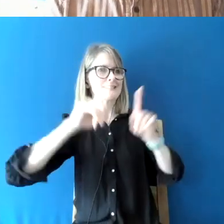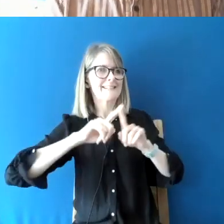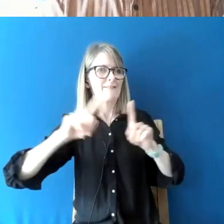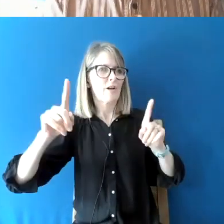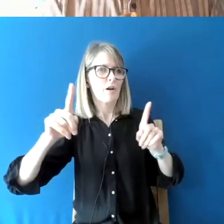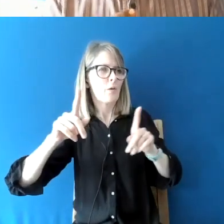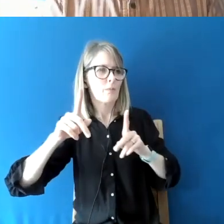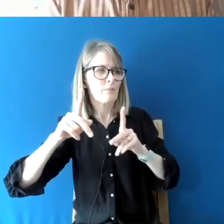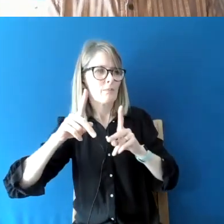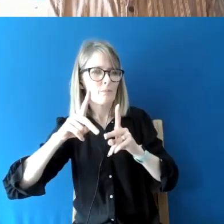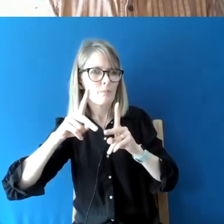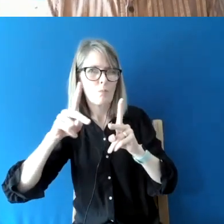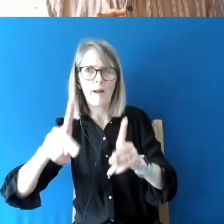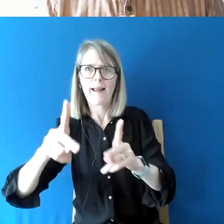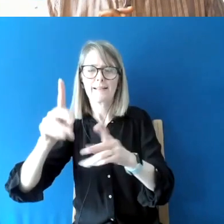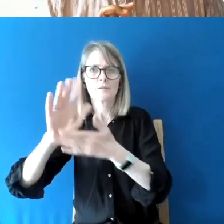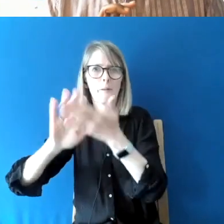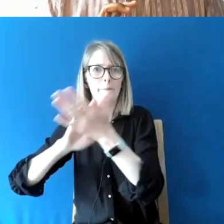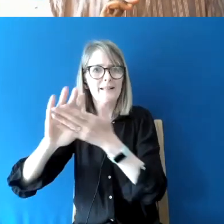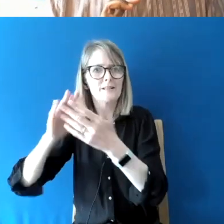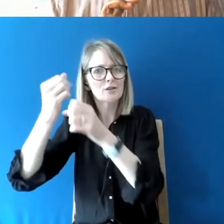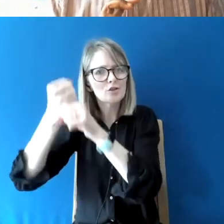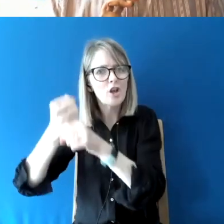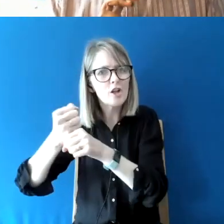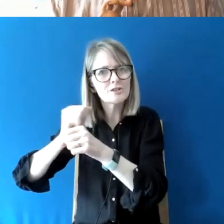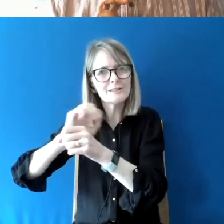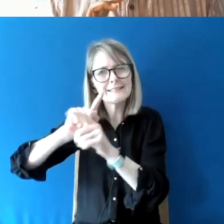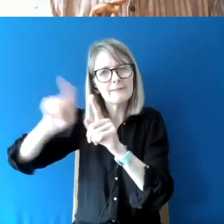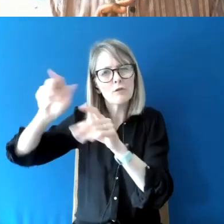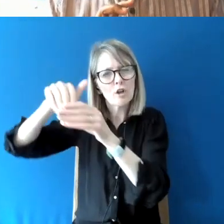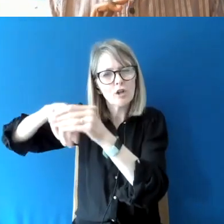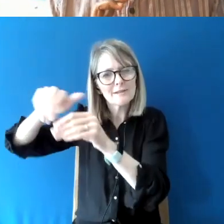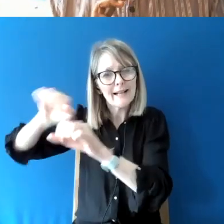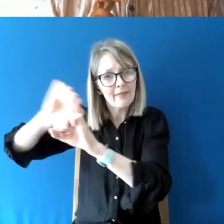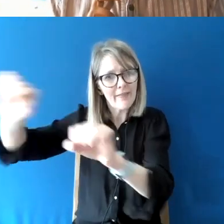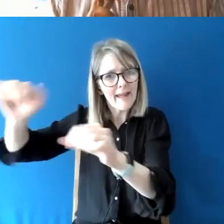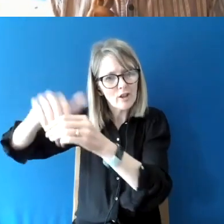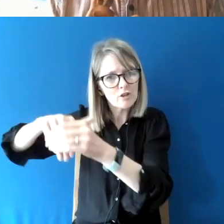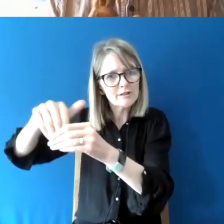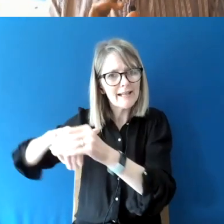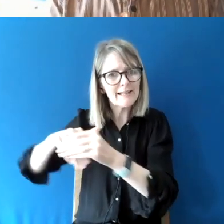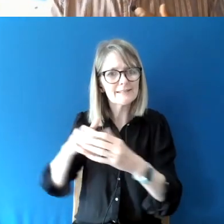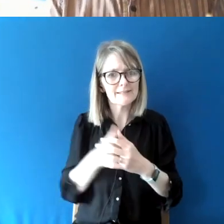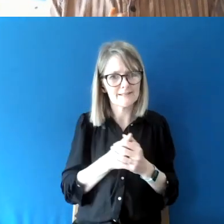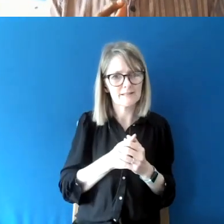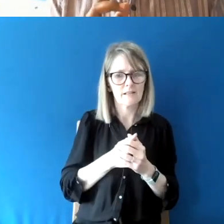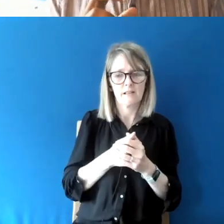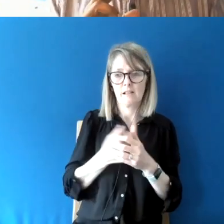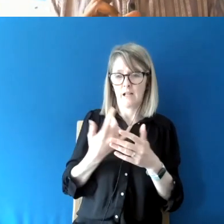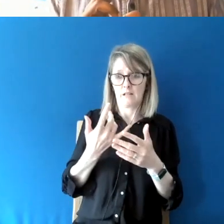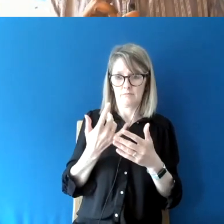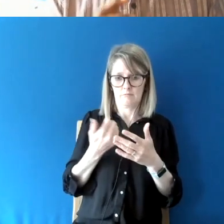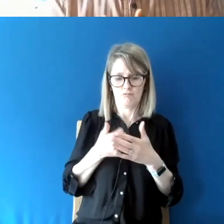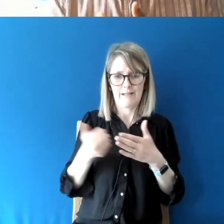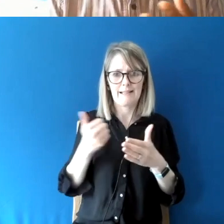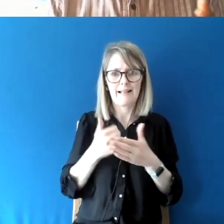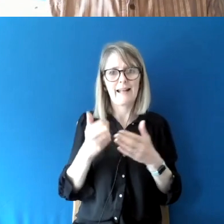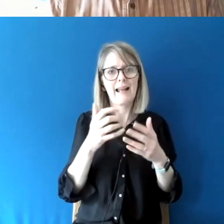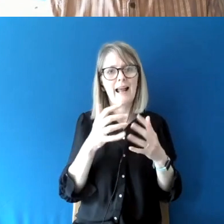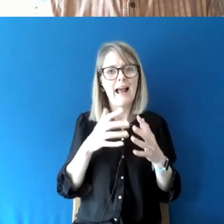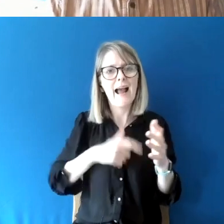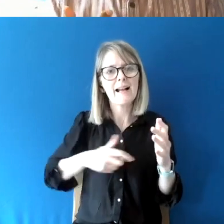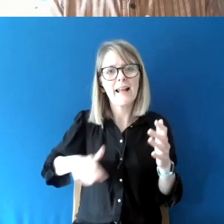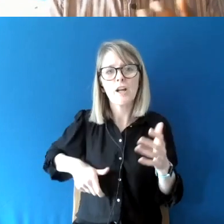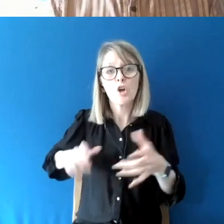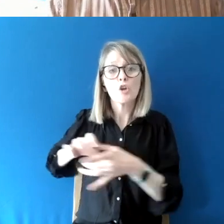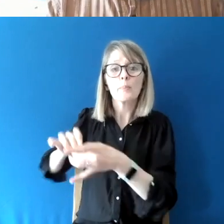context. And this is where, instead of Anglican communion very often going in one direction, it needs to